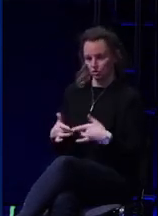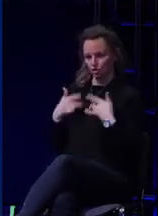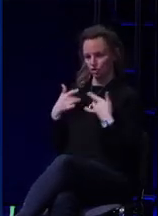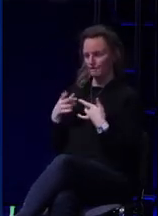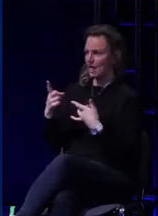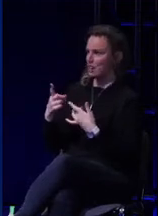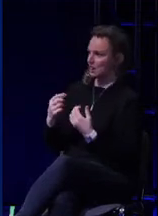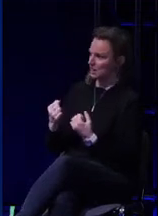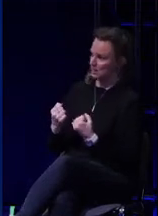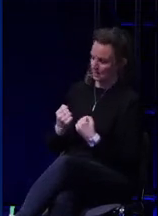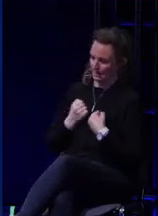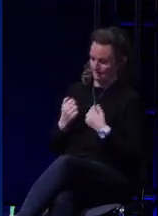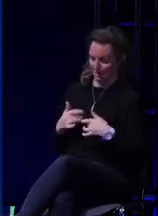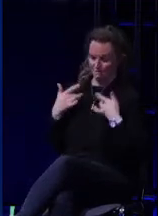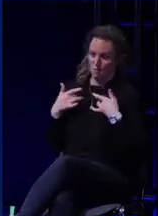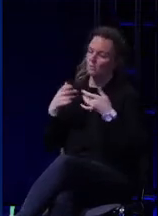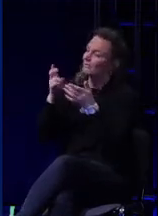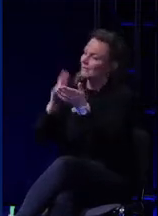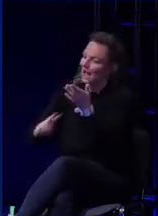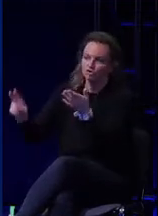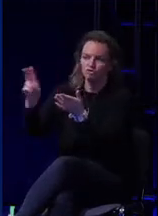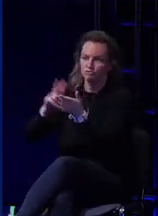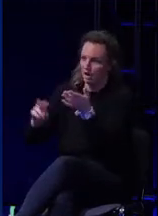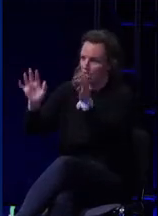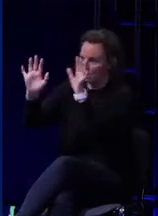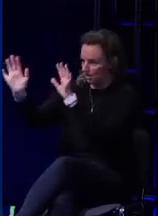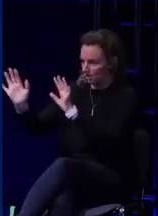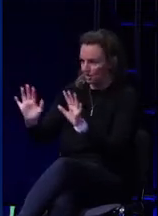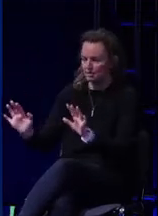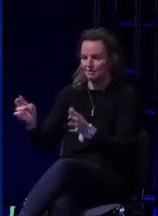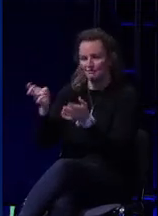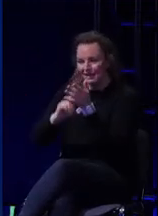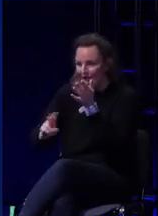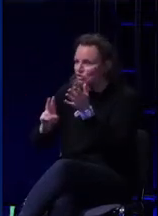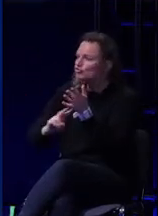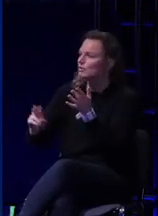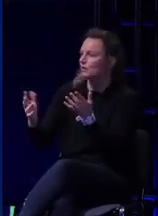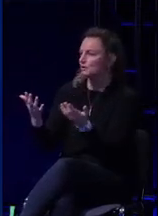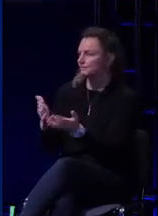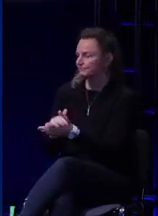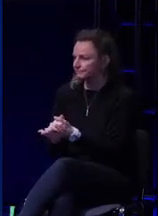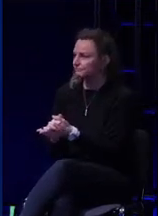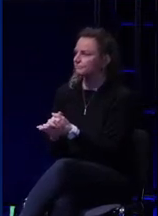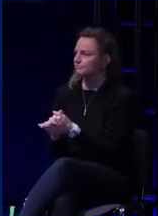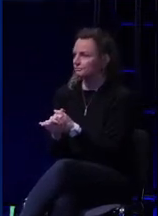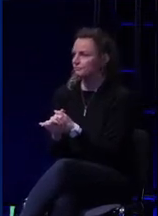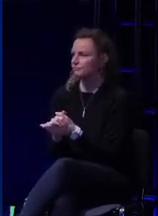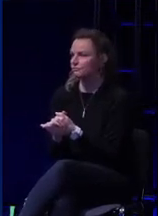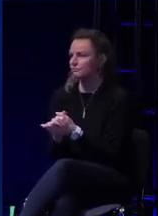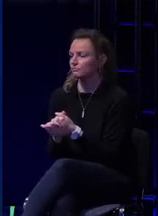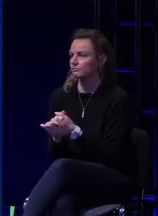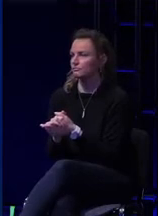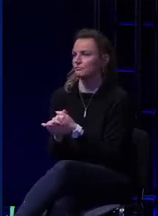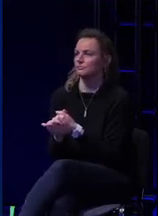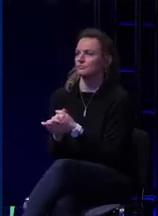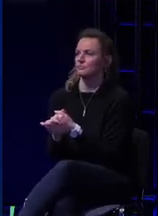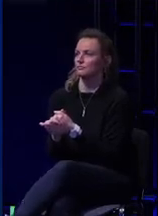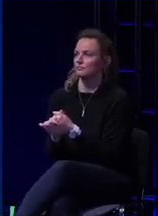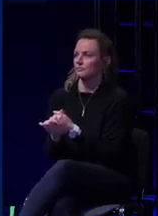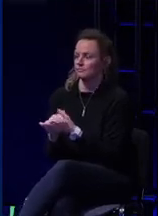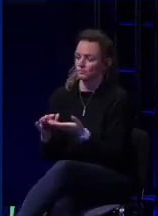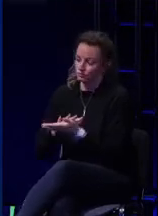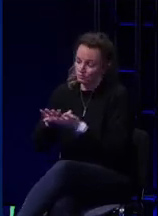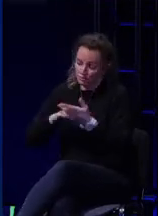in my opinion at least, as natural as possible. And so you go to great